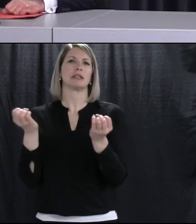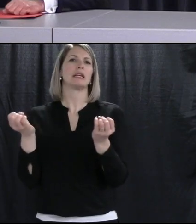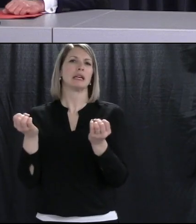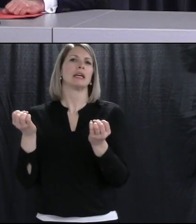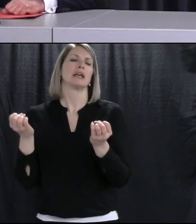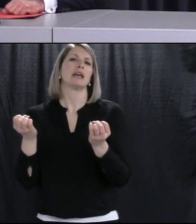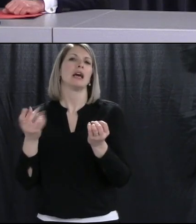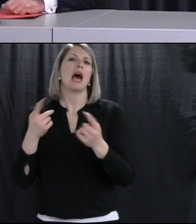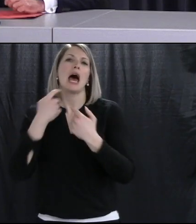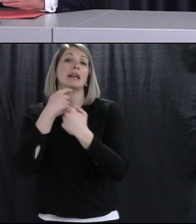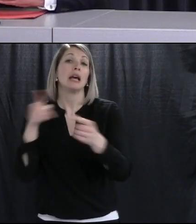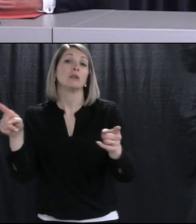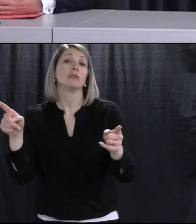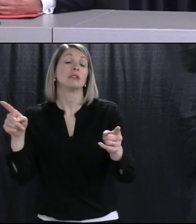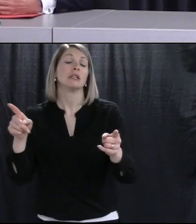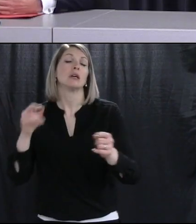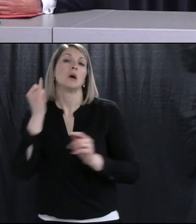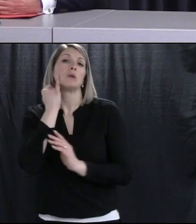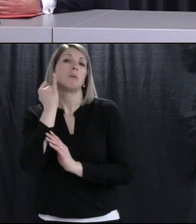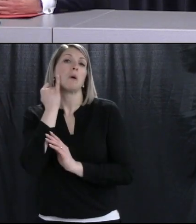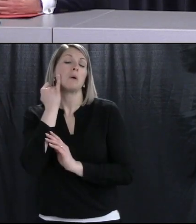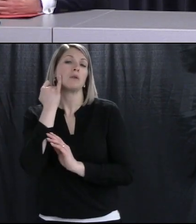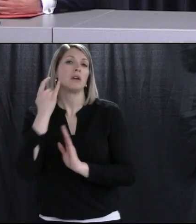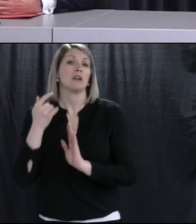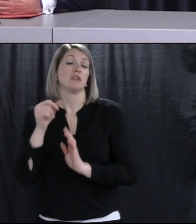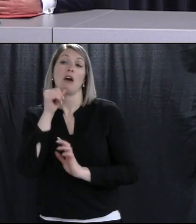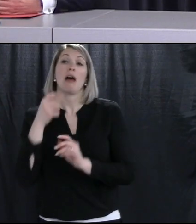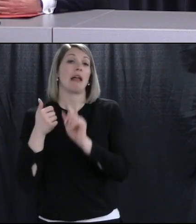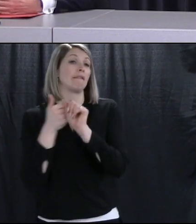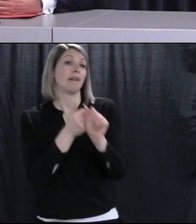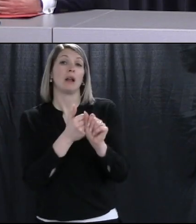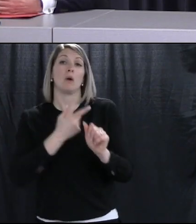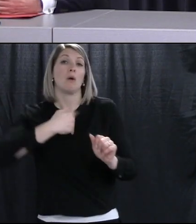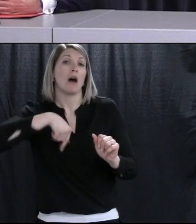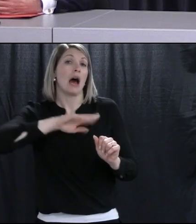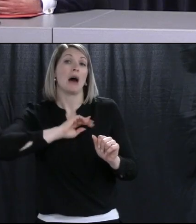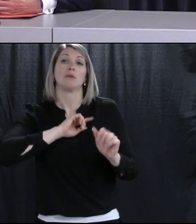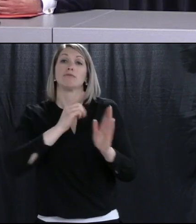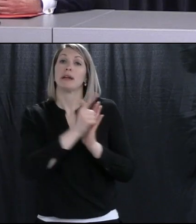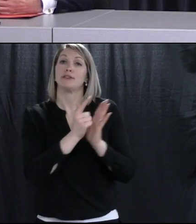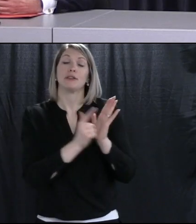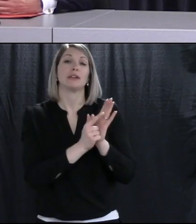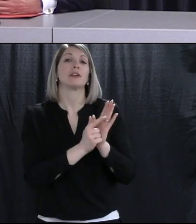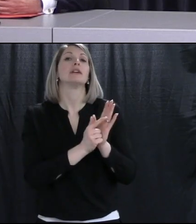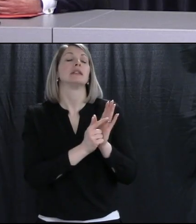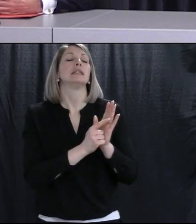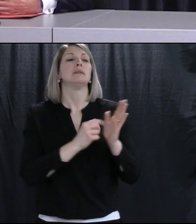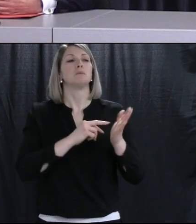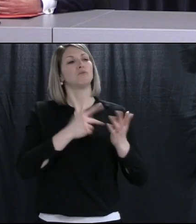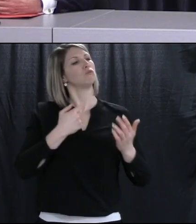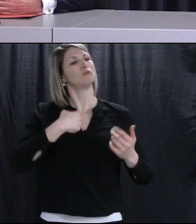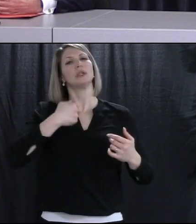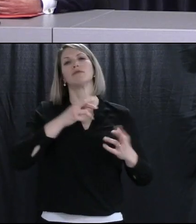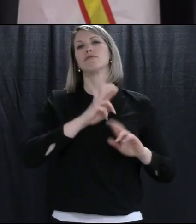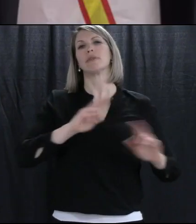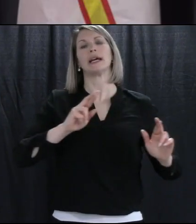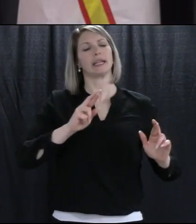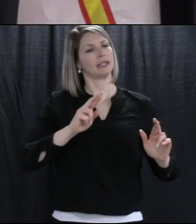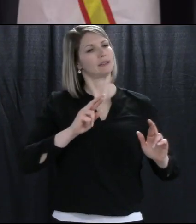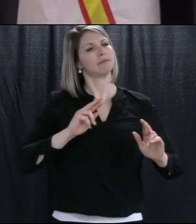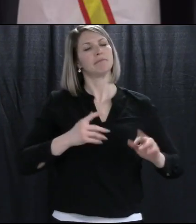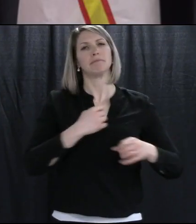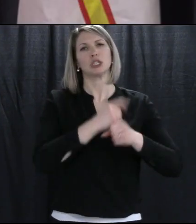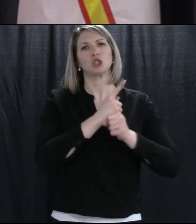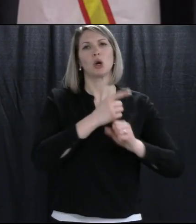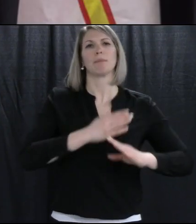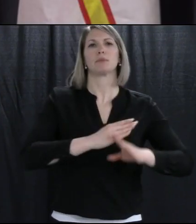those rules, and we are prepared to do whatever it takes to make sure that we protect the health of Newfoundlanders and Labradorians. We raised this in our meeting